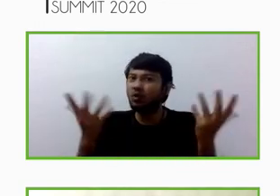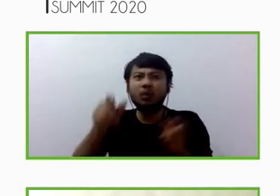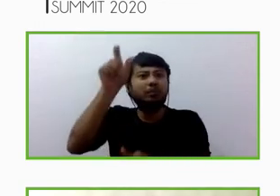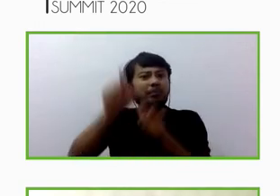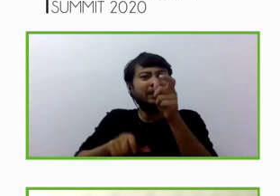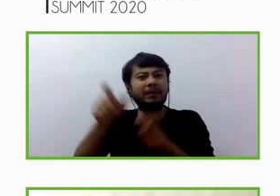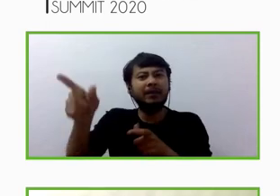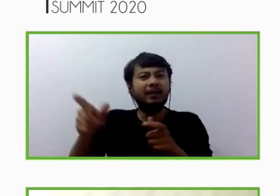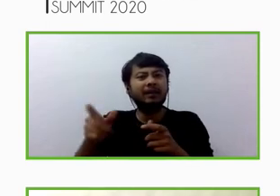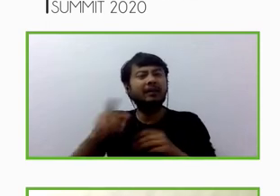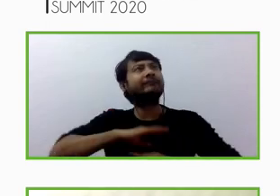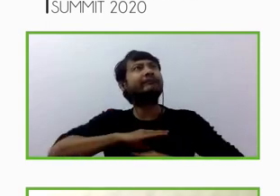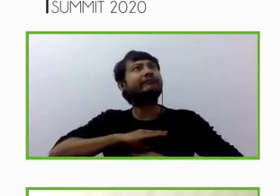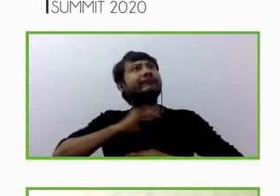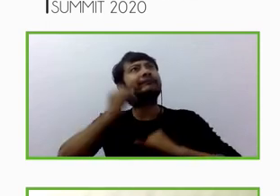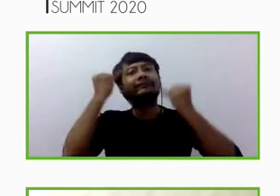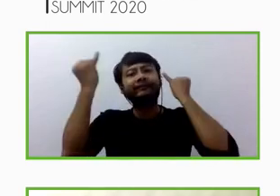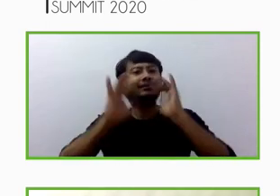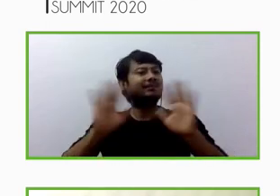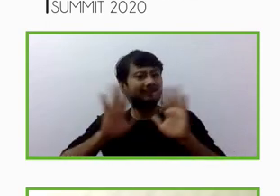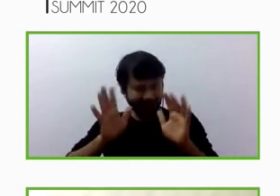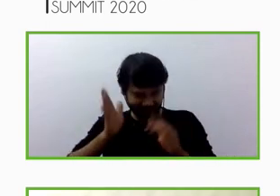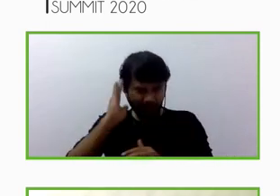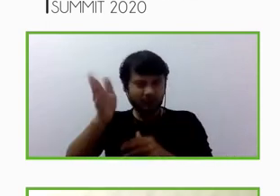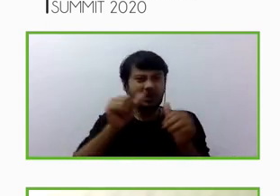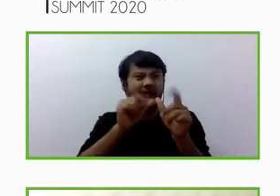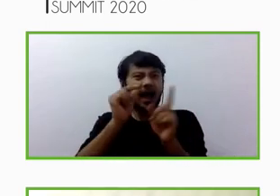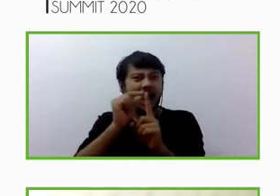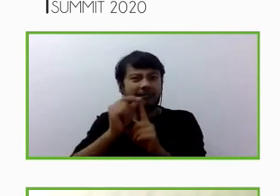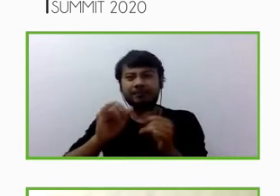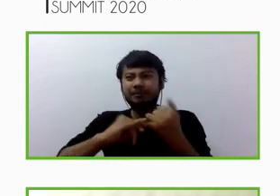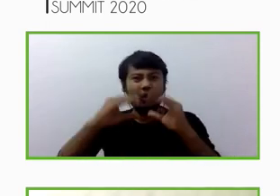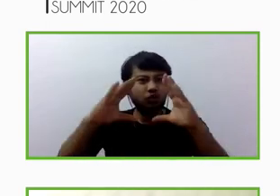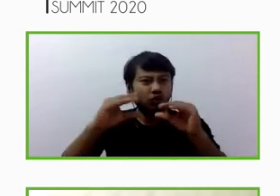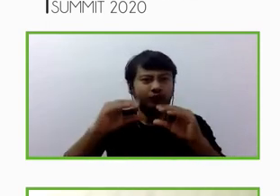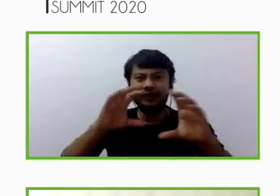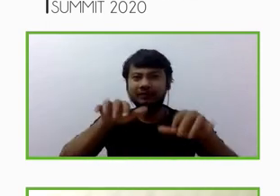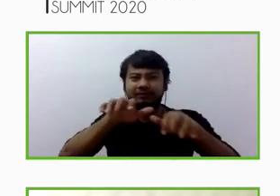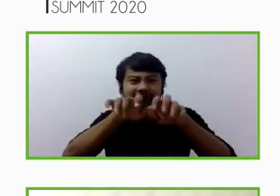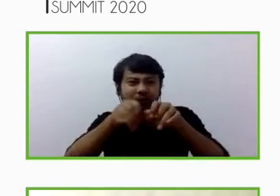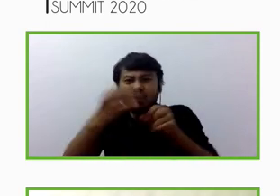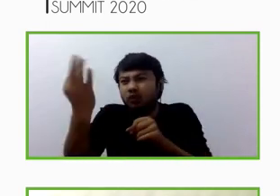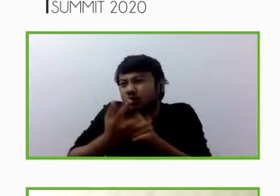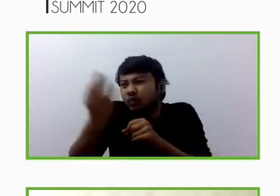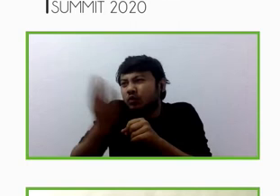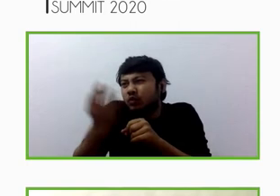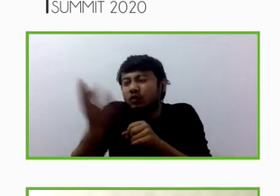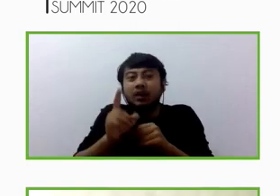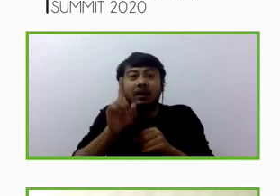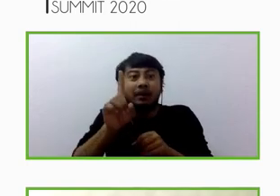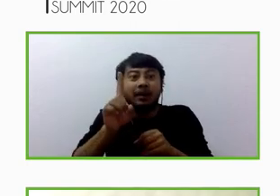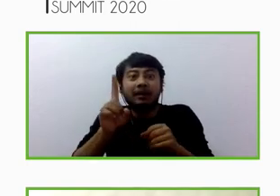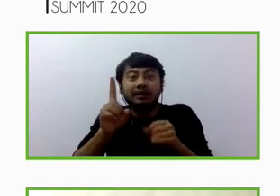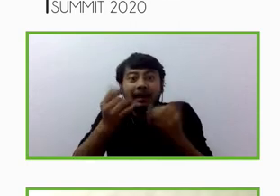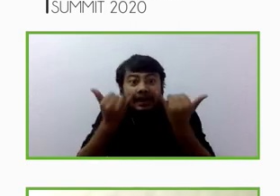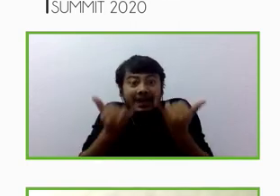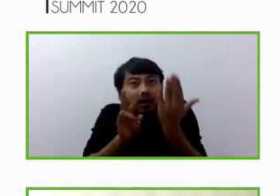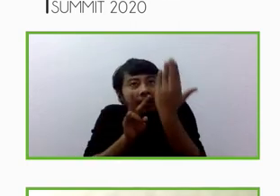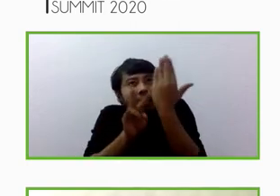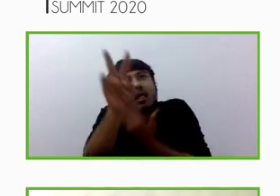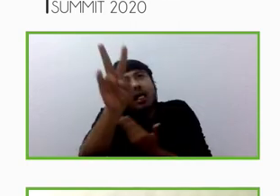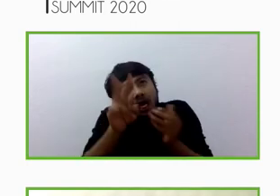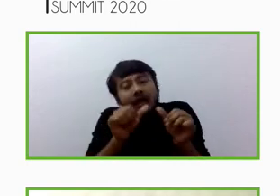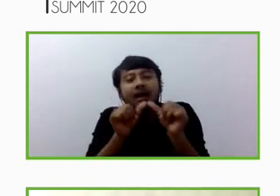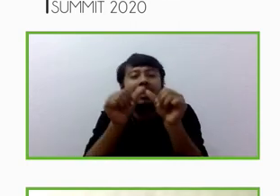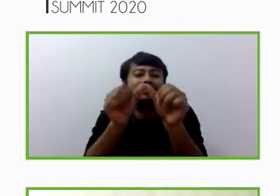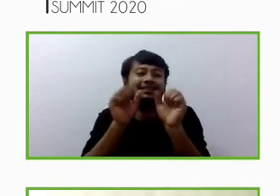applications and new uses for computers and communication. I just don't know what they are yet. Probably 50 years from now,